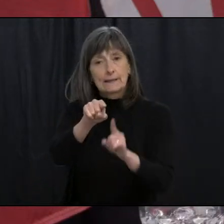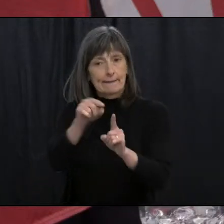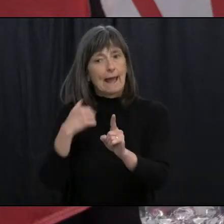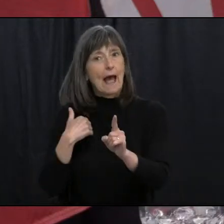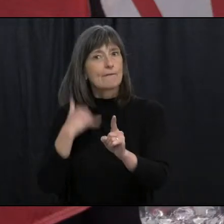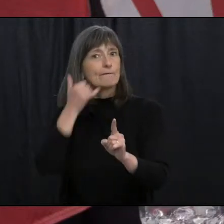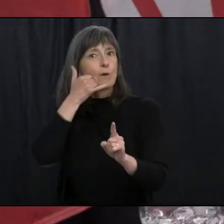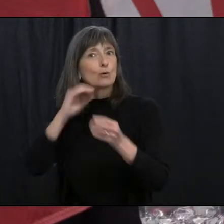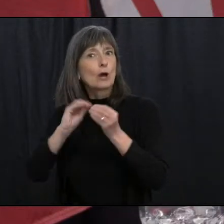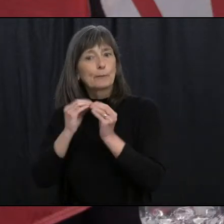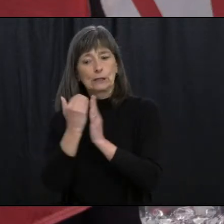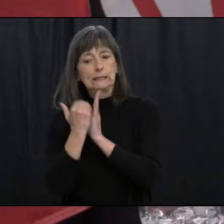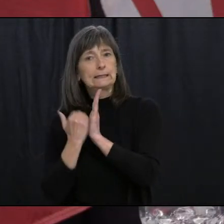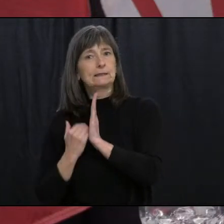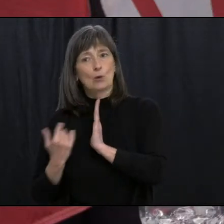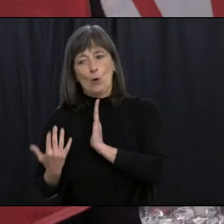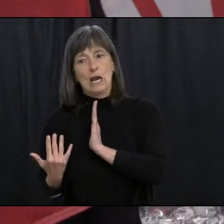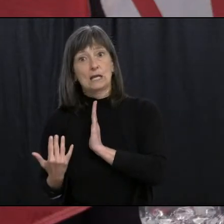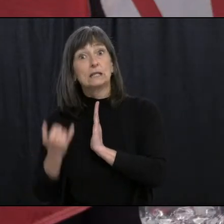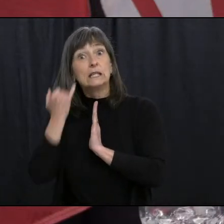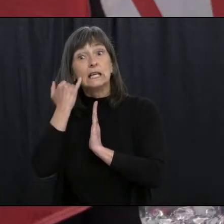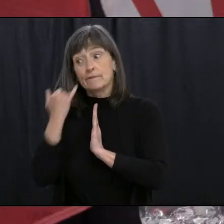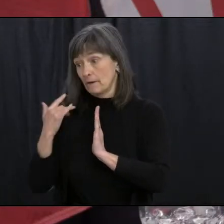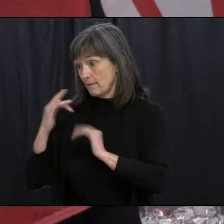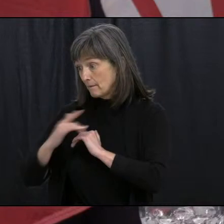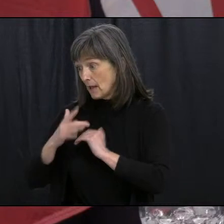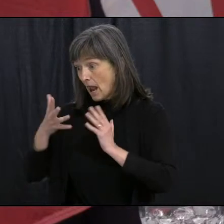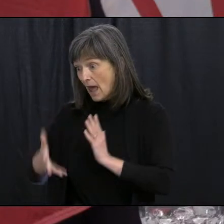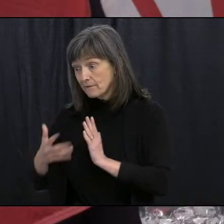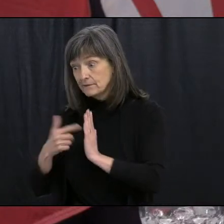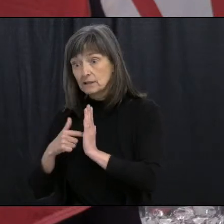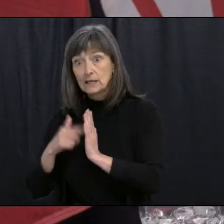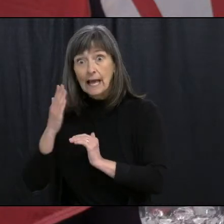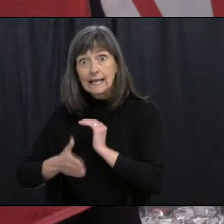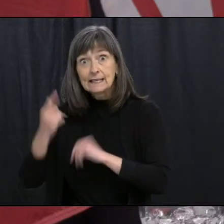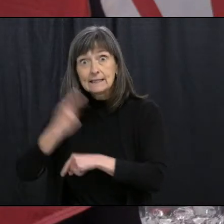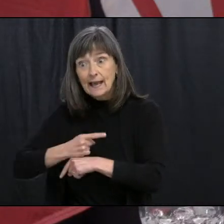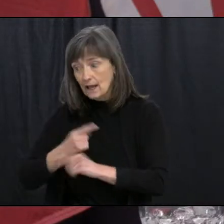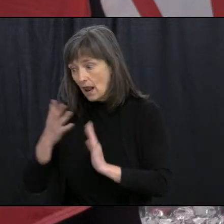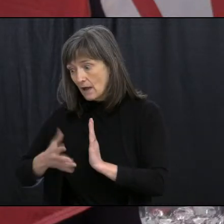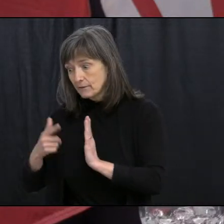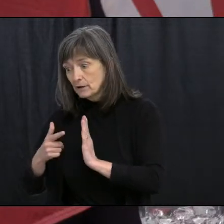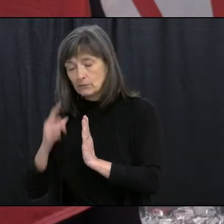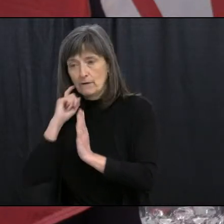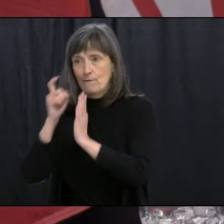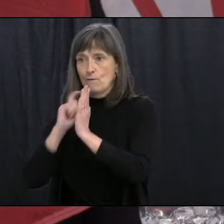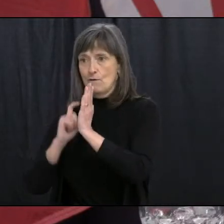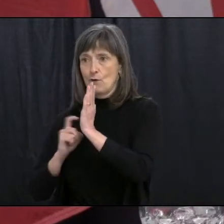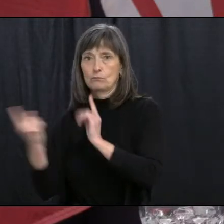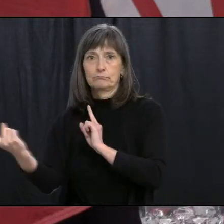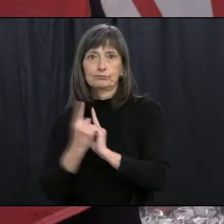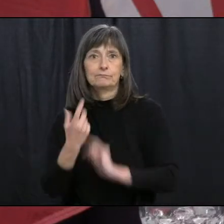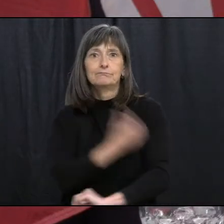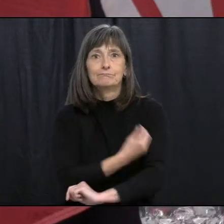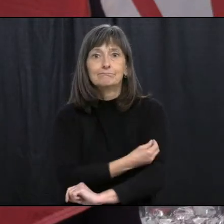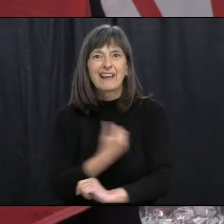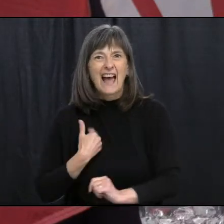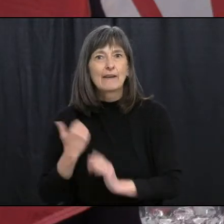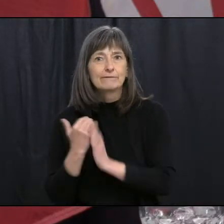numbers for people to call should they have doses left. But there are people who are turning